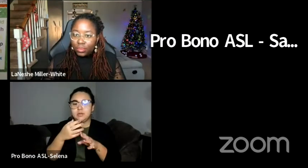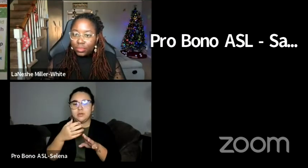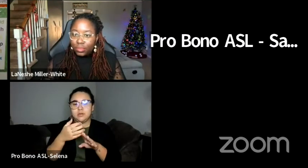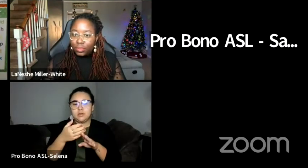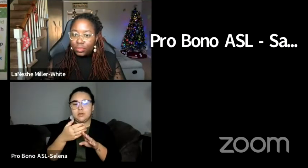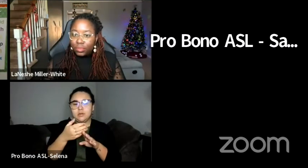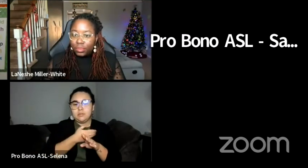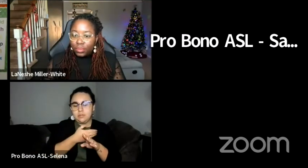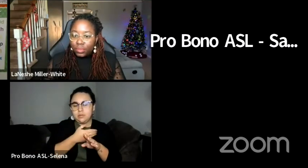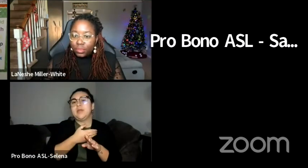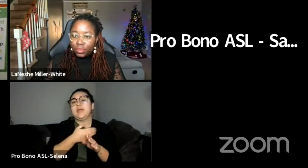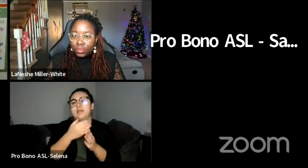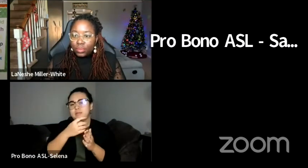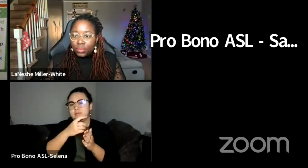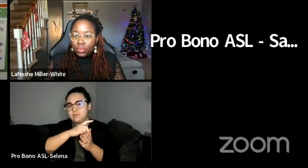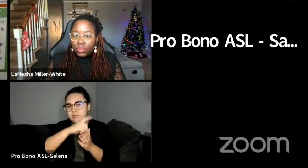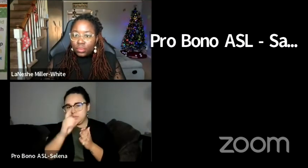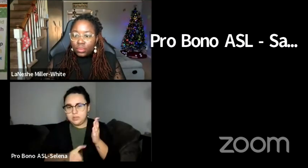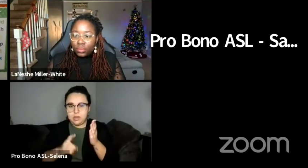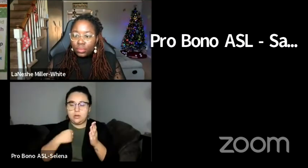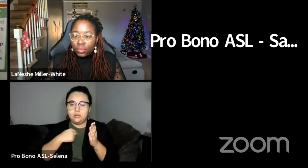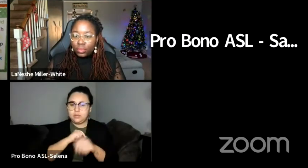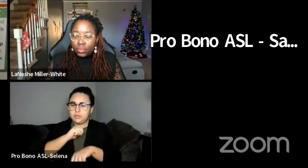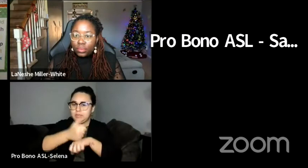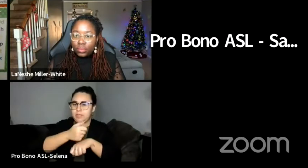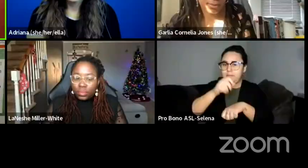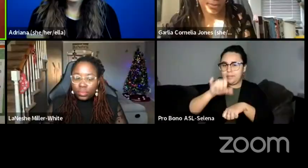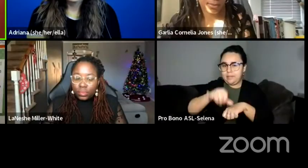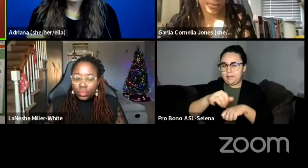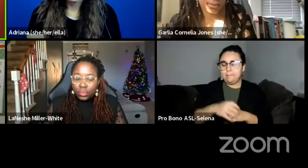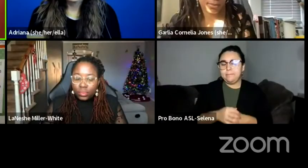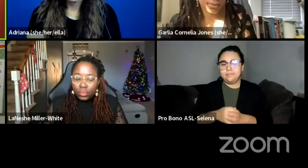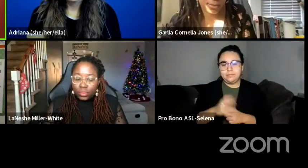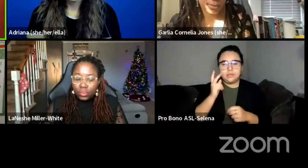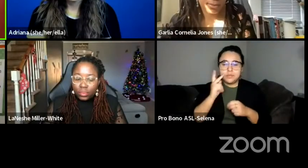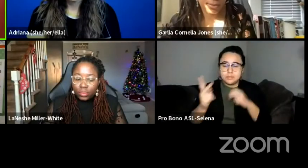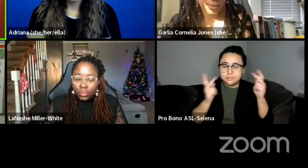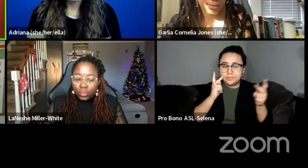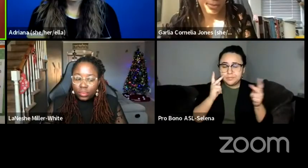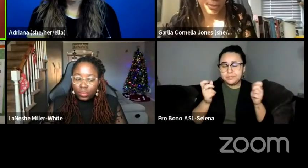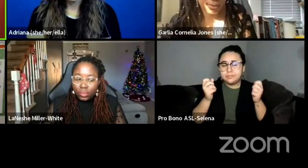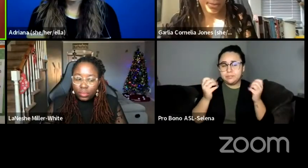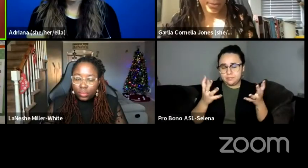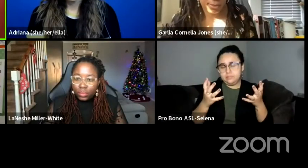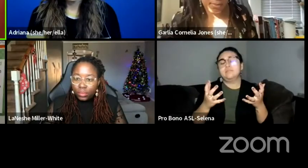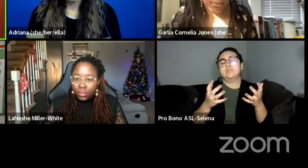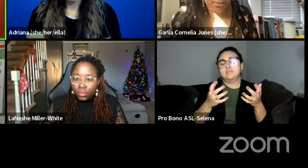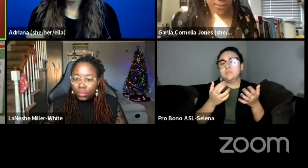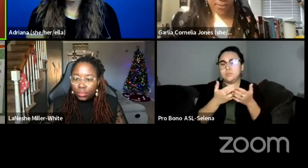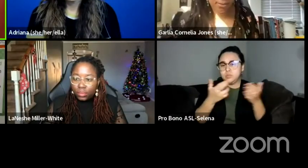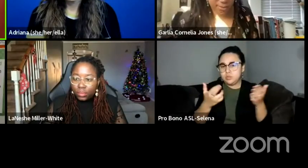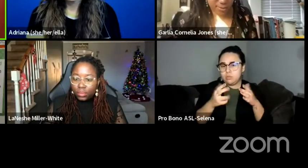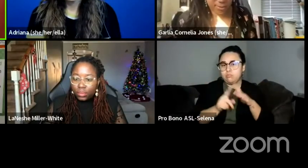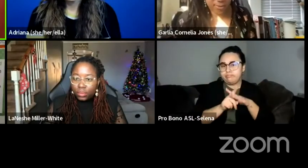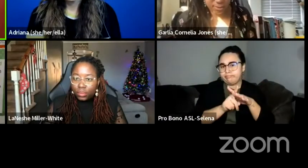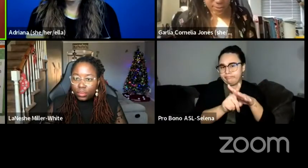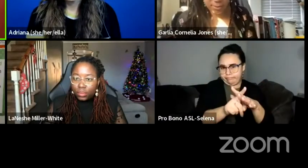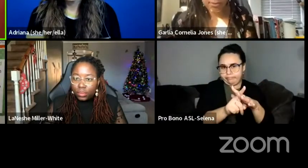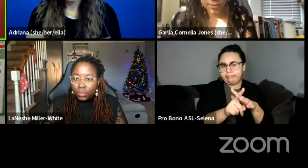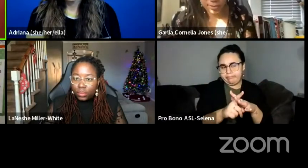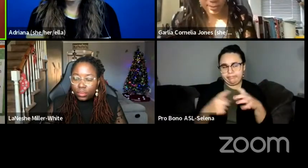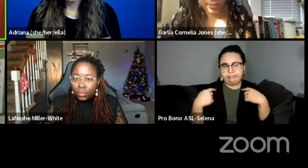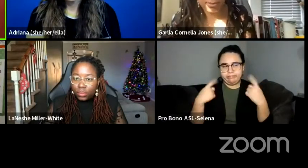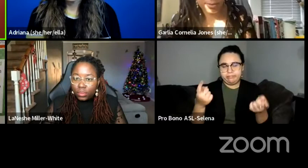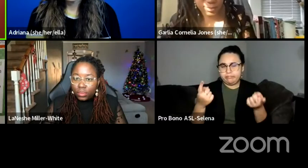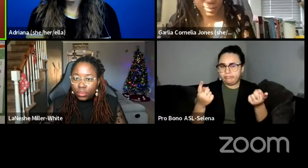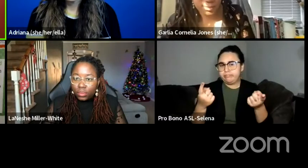residency designed. I think that we've seen a lot of different resources kind of pop up in the past,